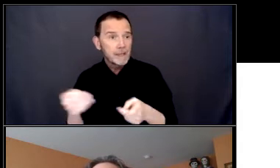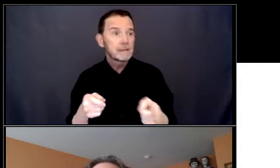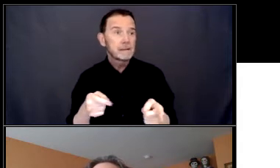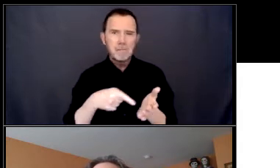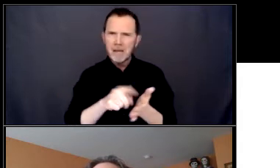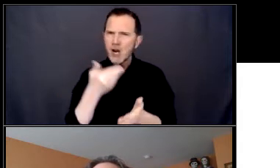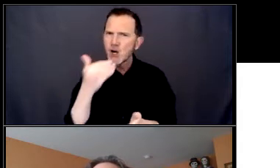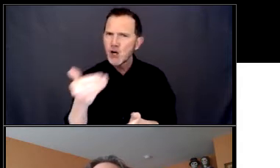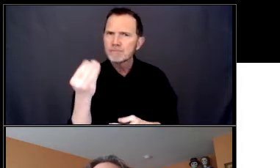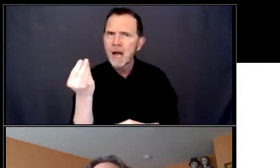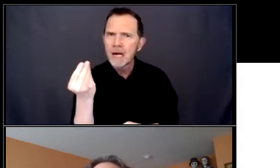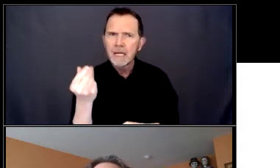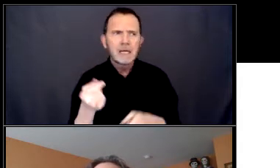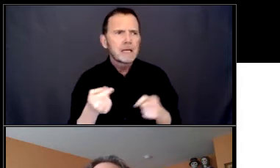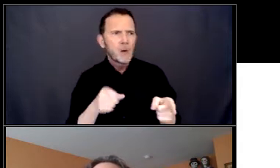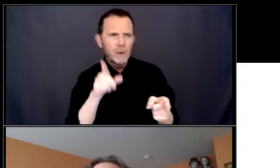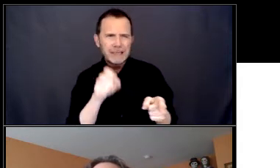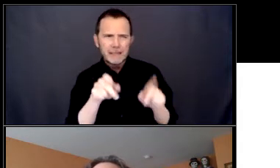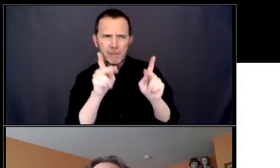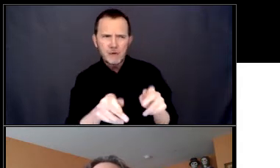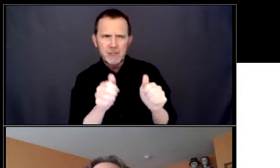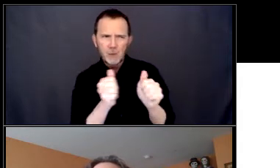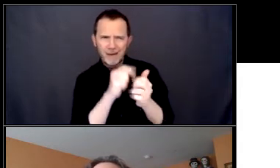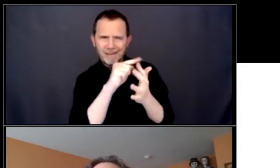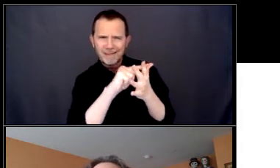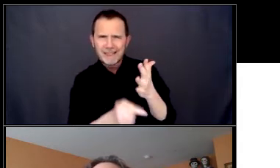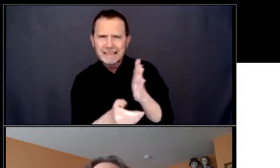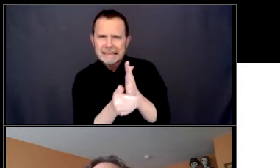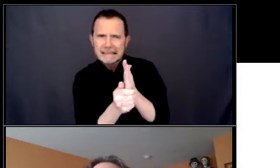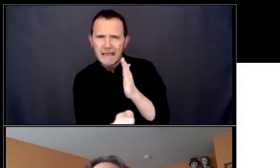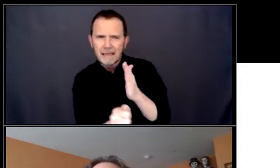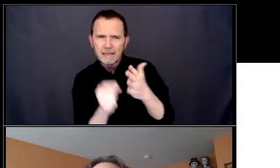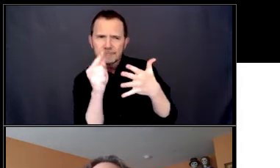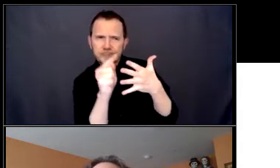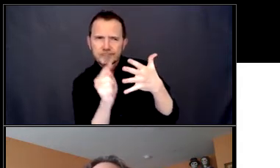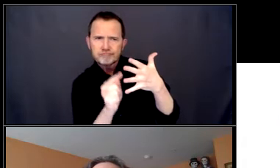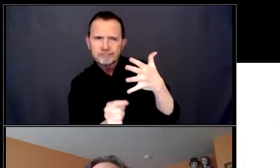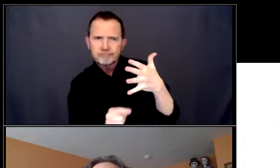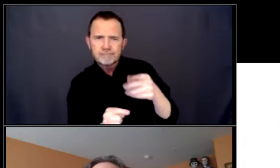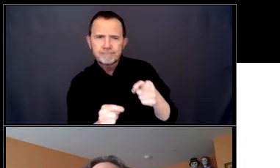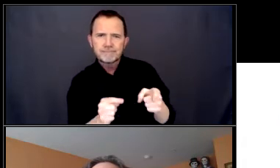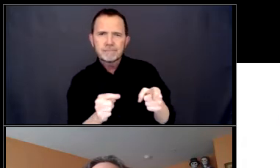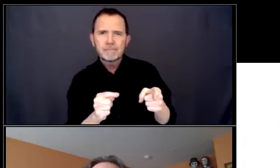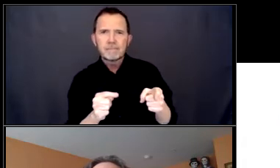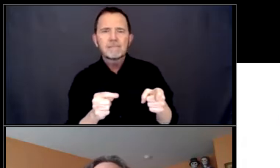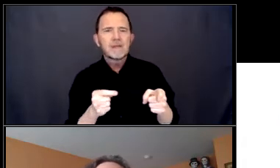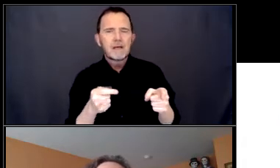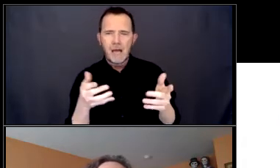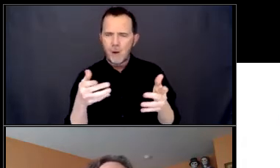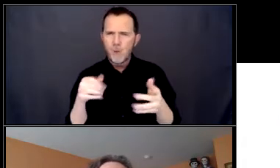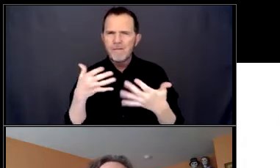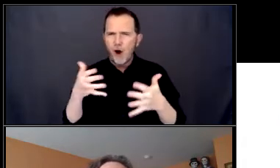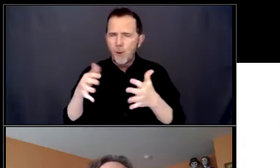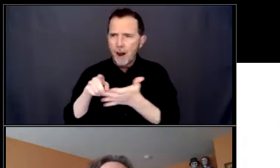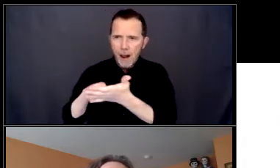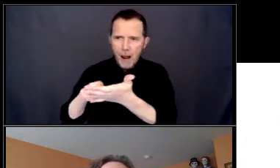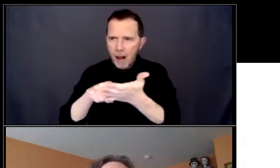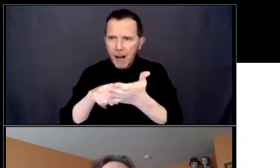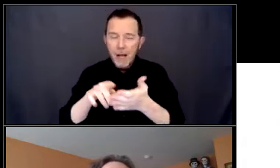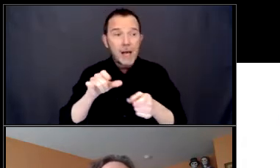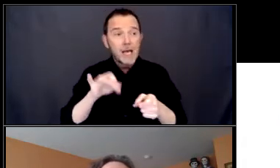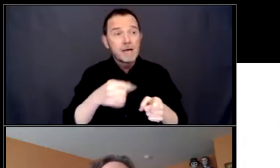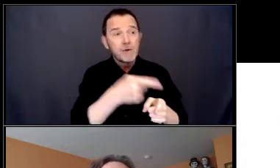highly qualified that has these skills. And we have done our due diligence to ensure that whoever you recommend to